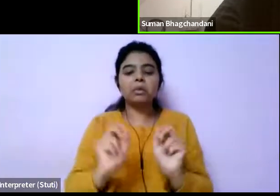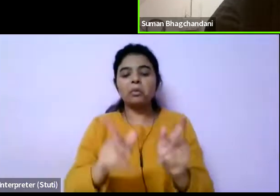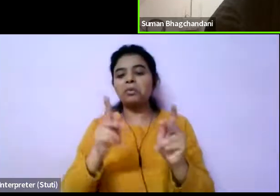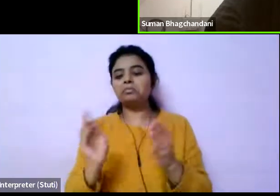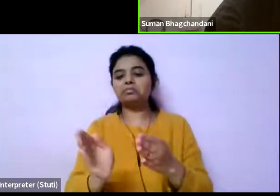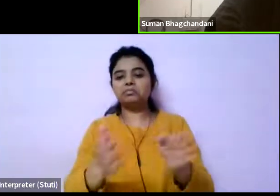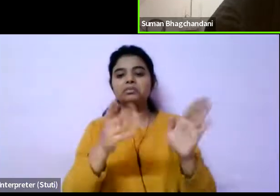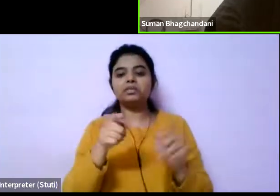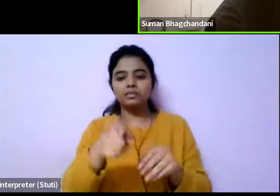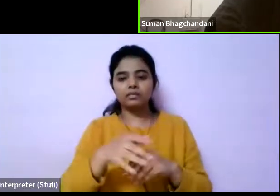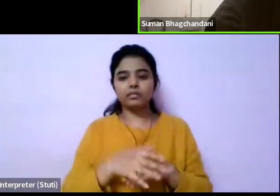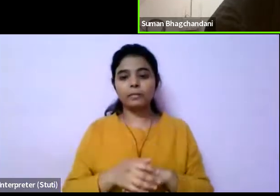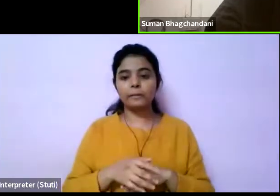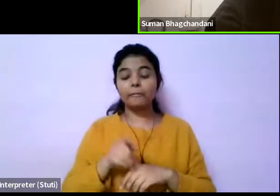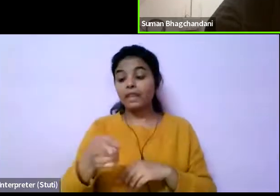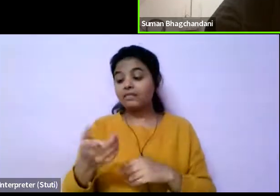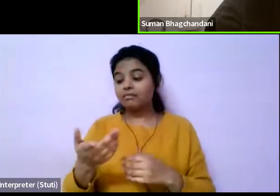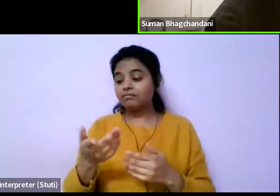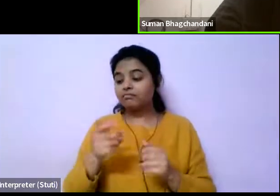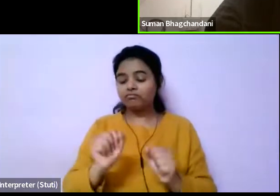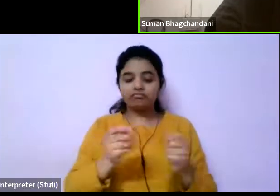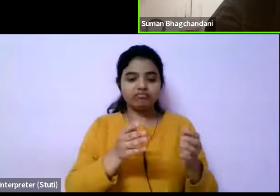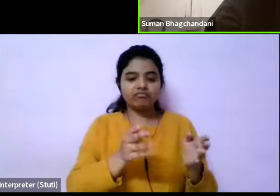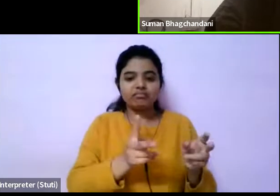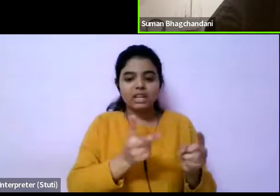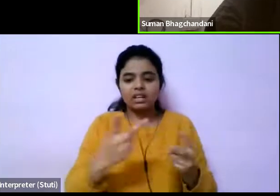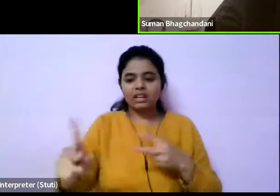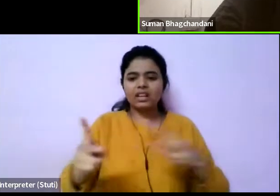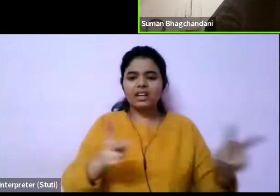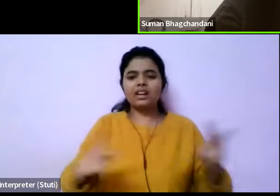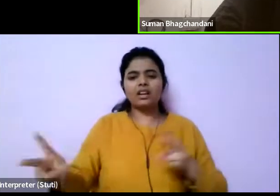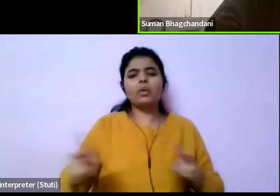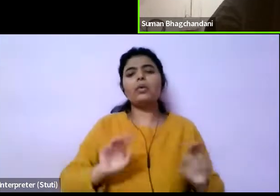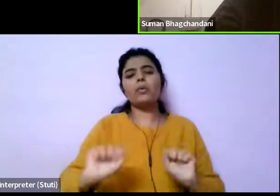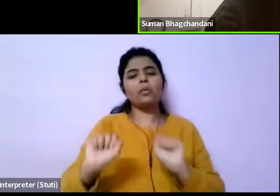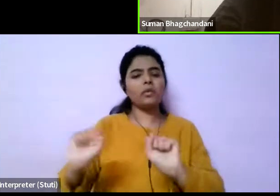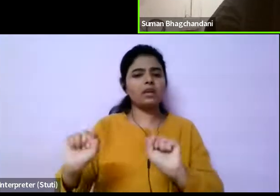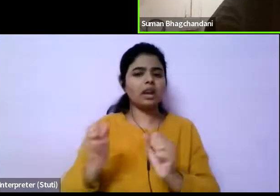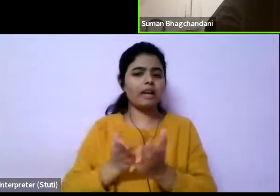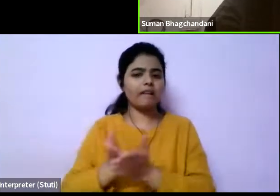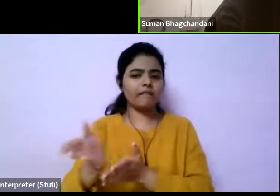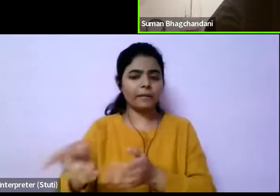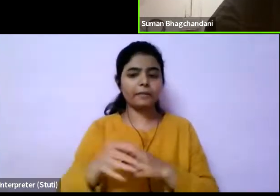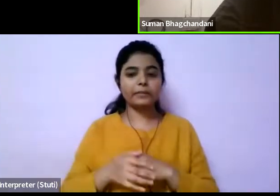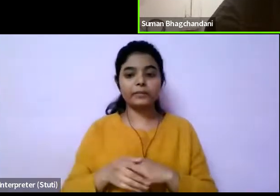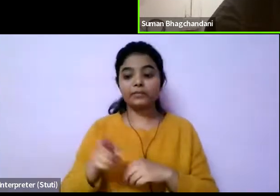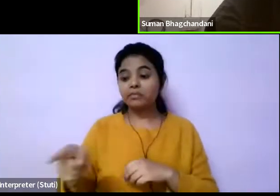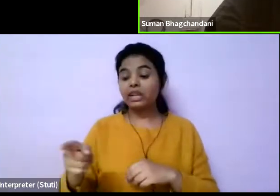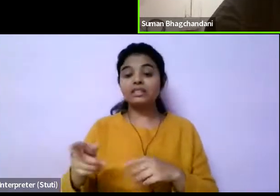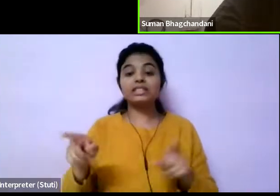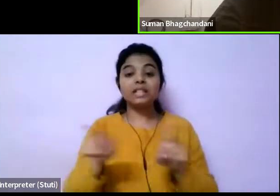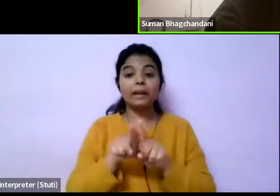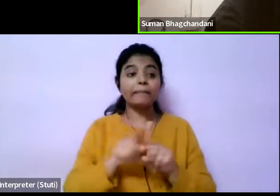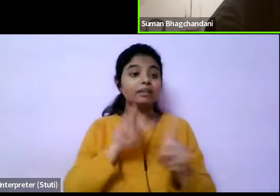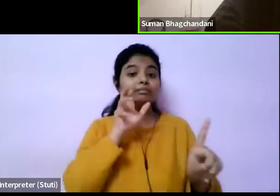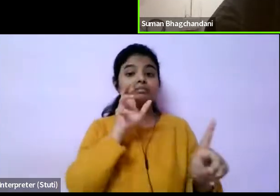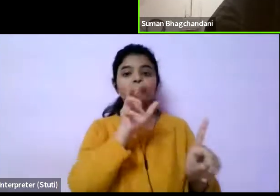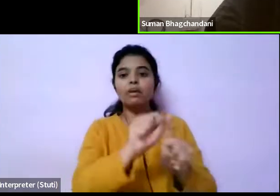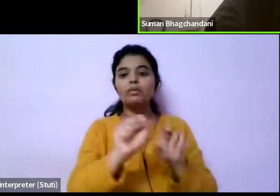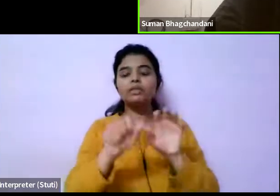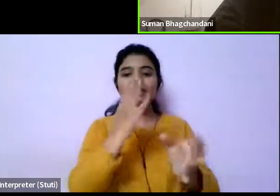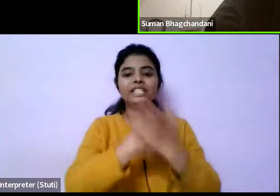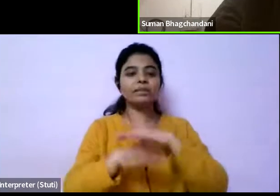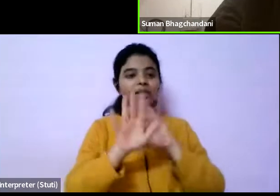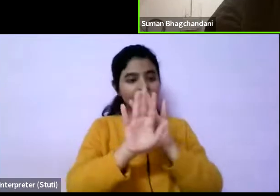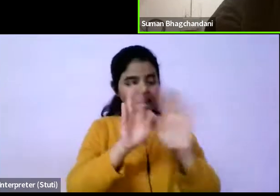reason why a systematic discrimination against them still prevails. To understand the intrinsic idea of invisibilizing bodies with disability